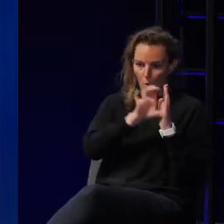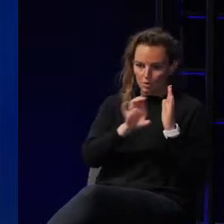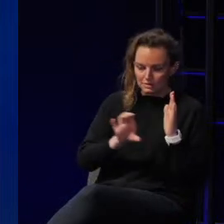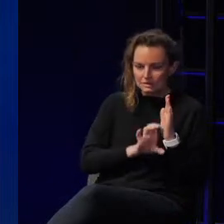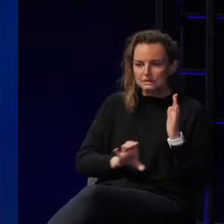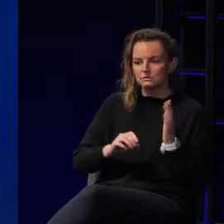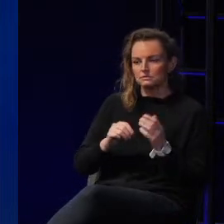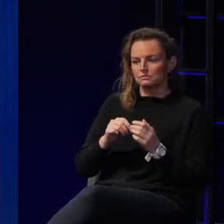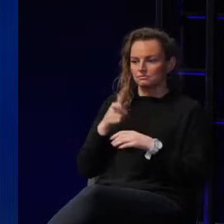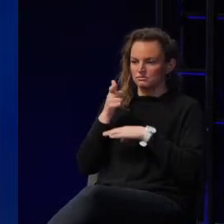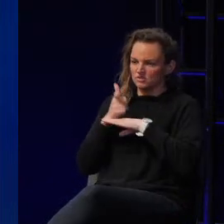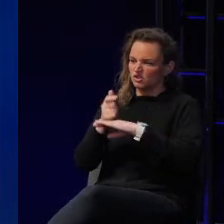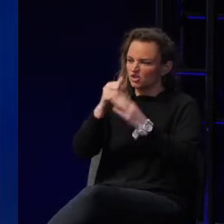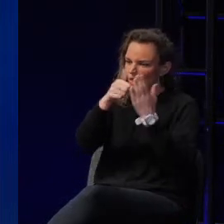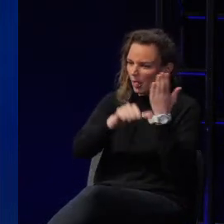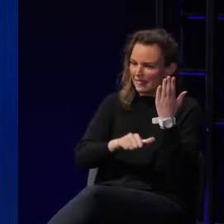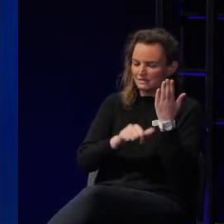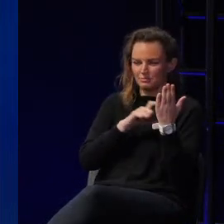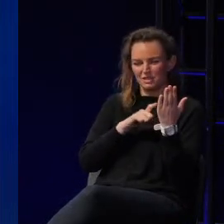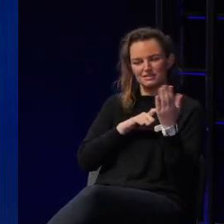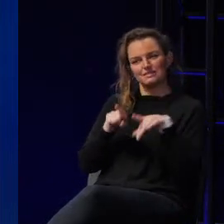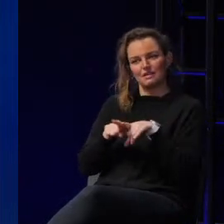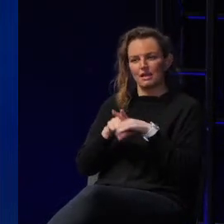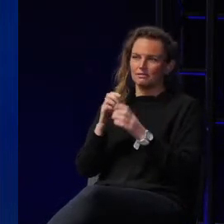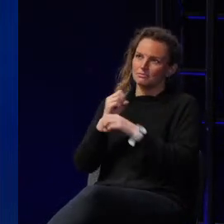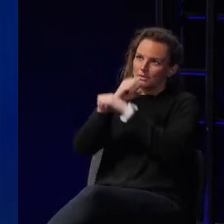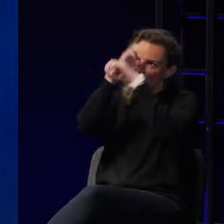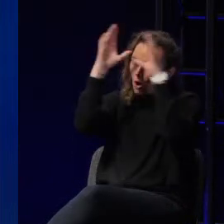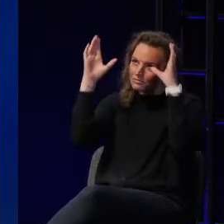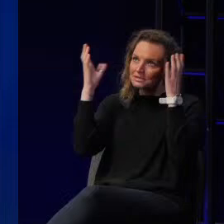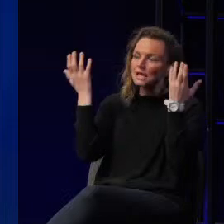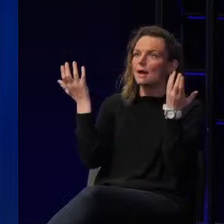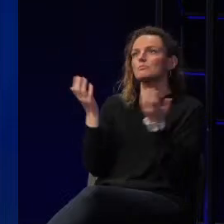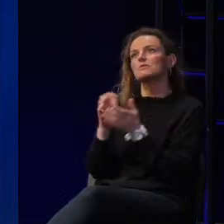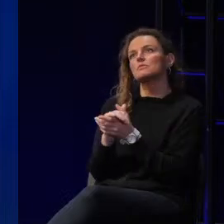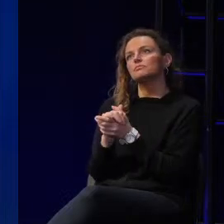a kind of concept. But